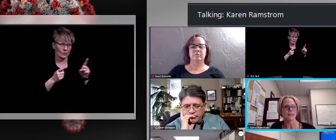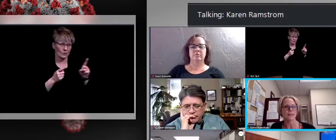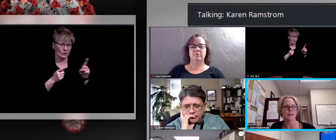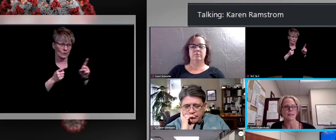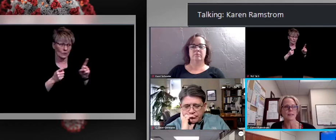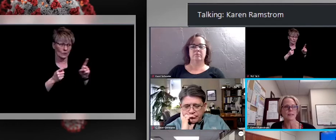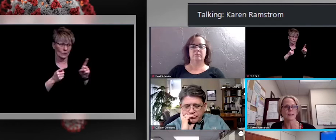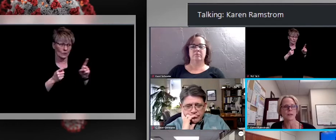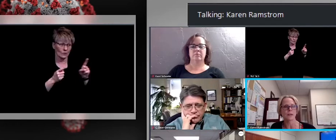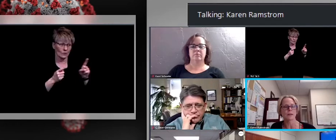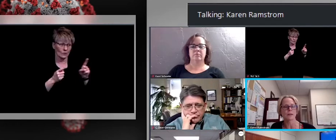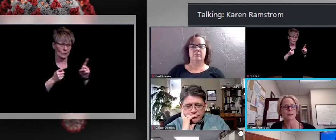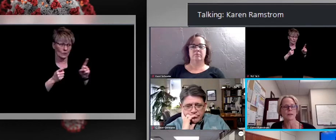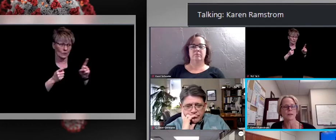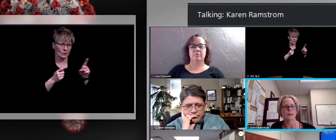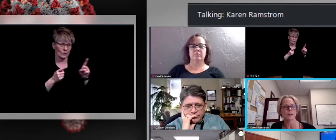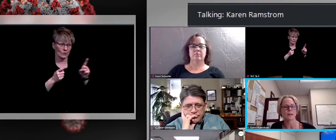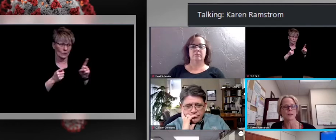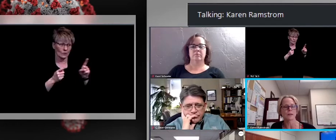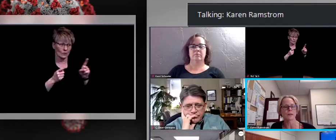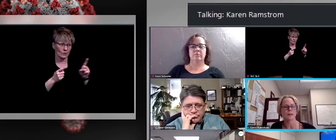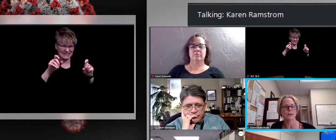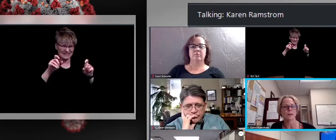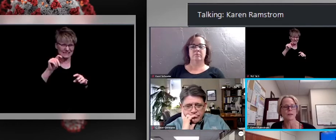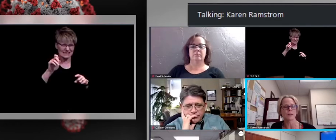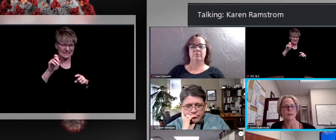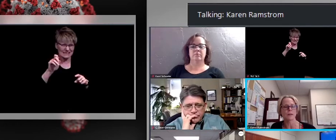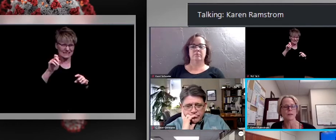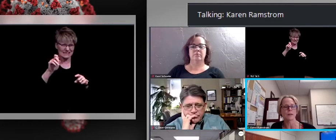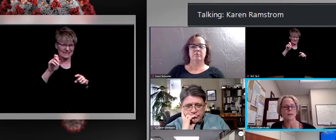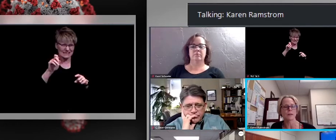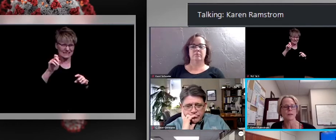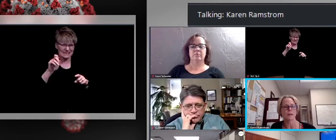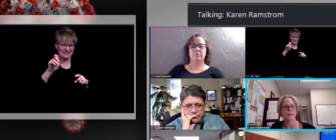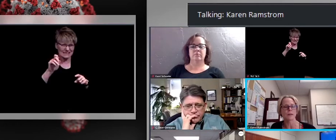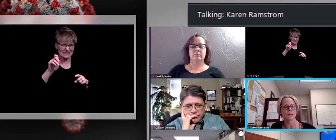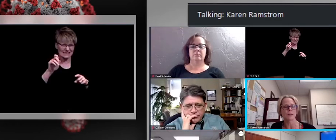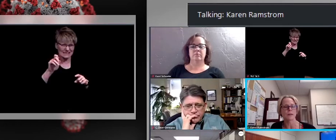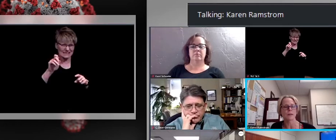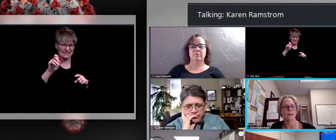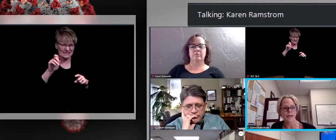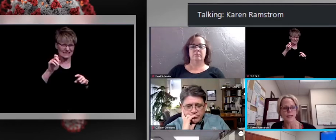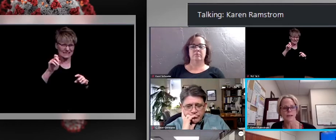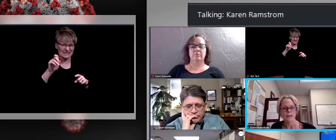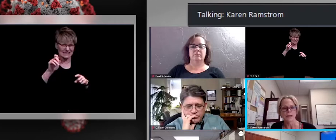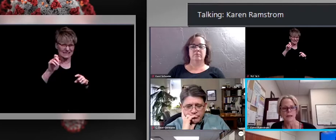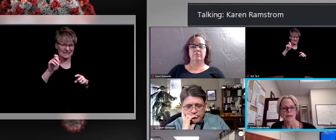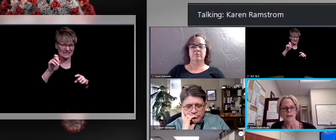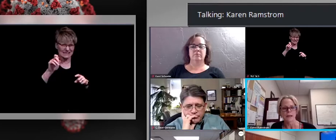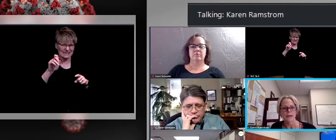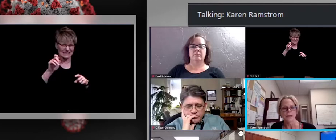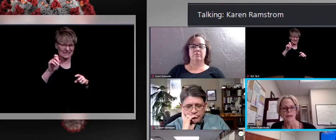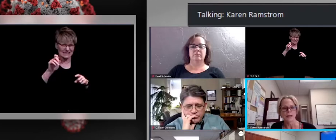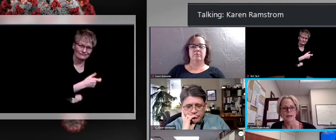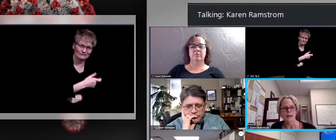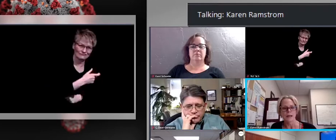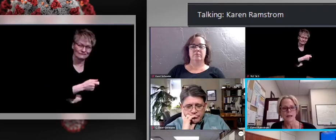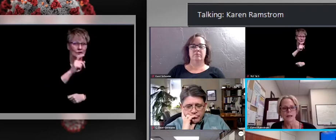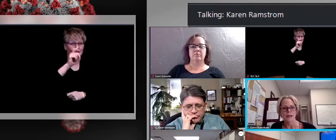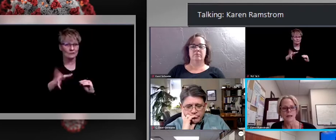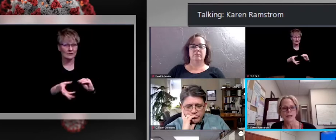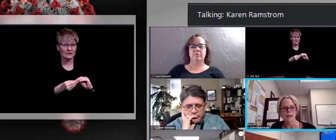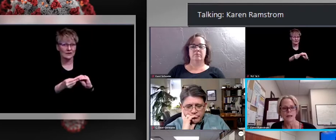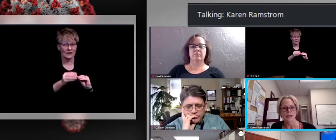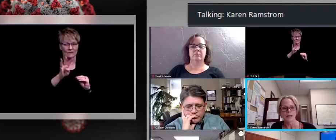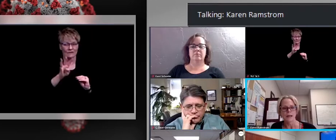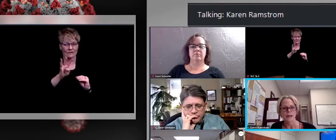very exciting. That would give us some increased capacity, potentially up to 400 doses a day. And then in